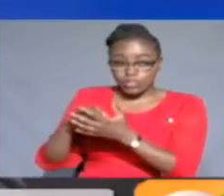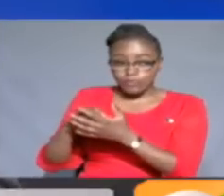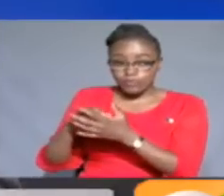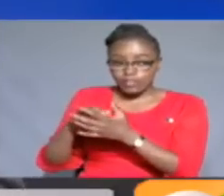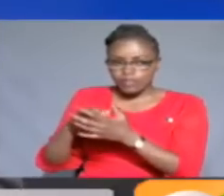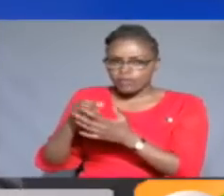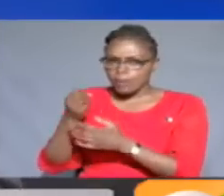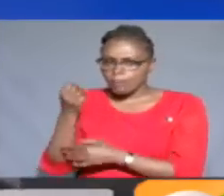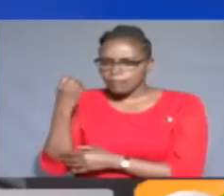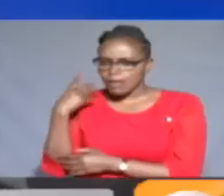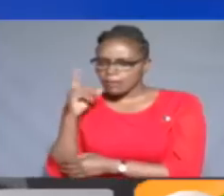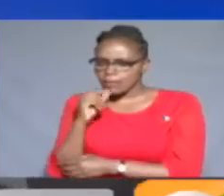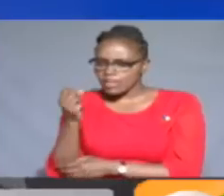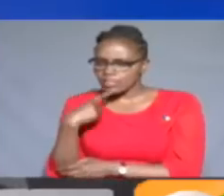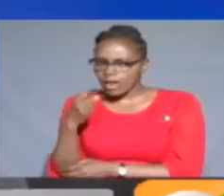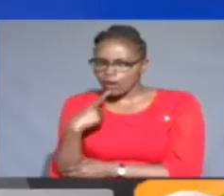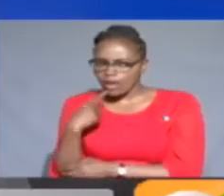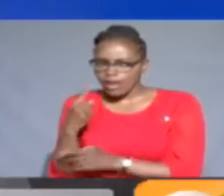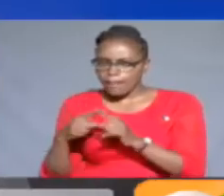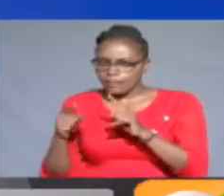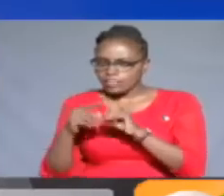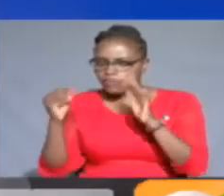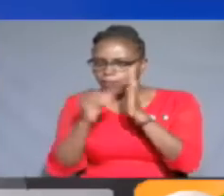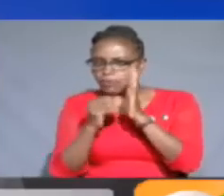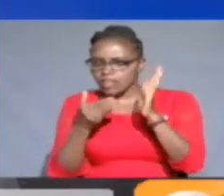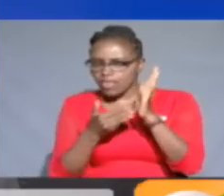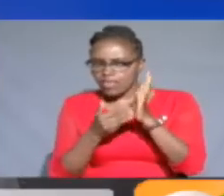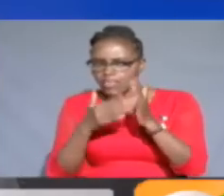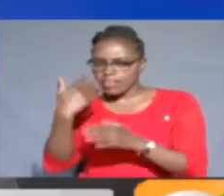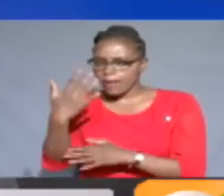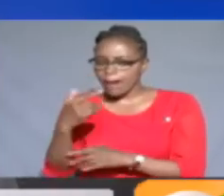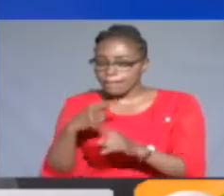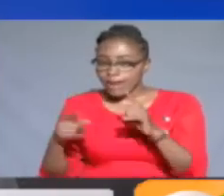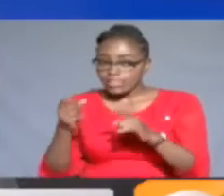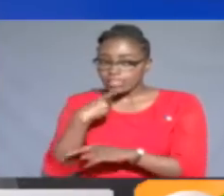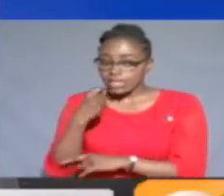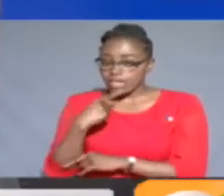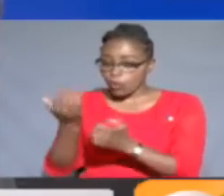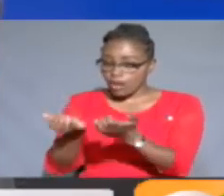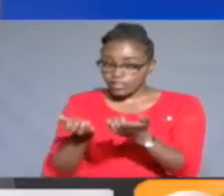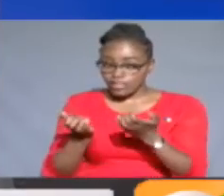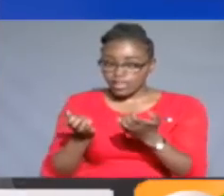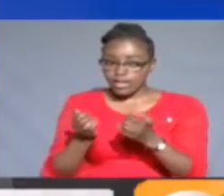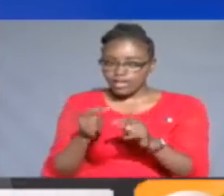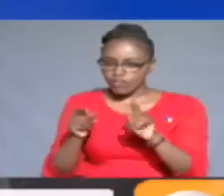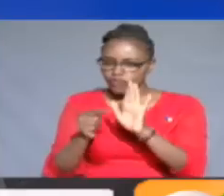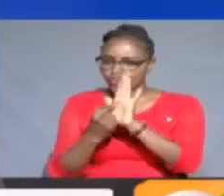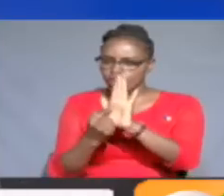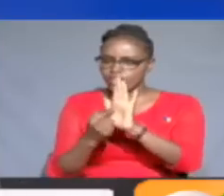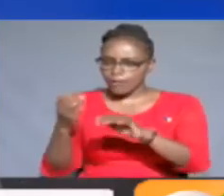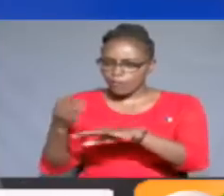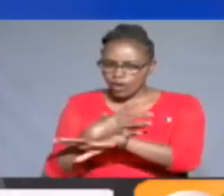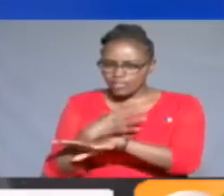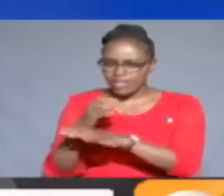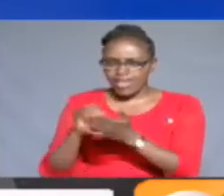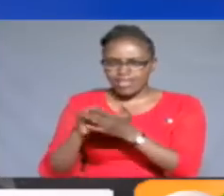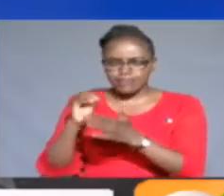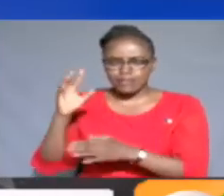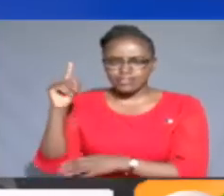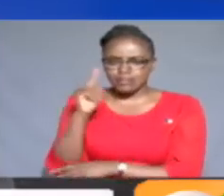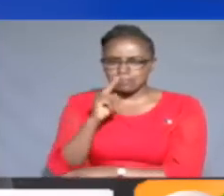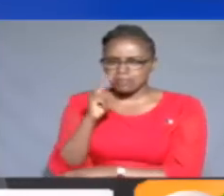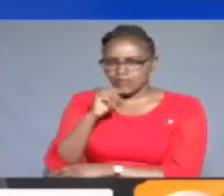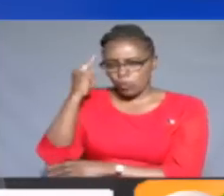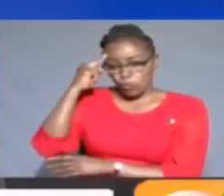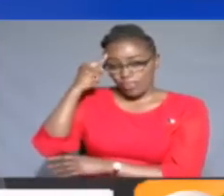drug comes, and it is actually on the prescription. And if a drug is required, like in cancer, it is very expensive, and we